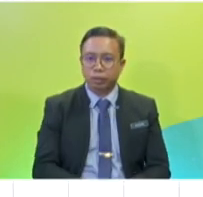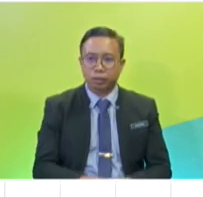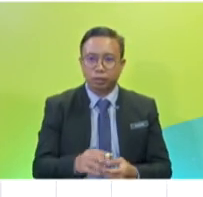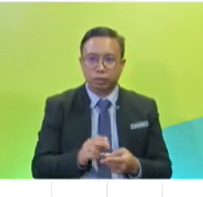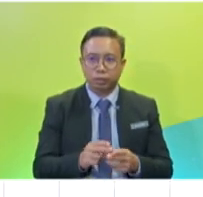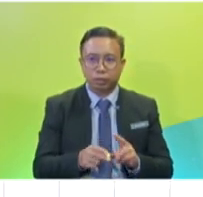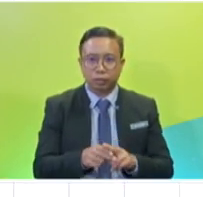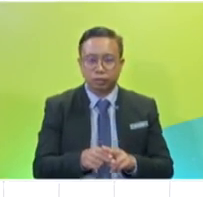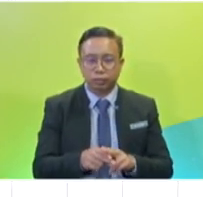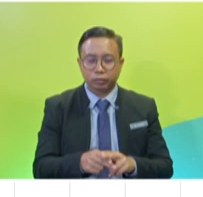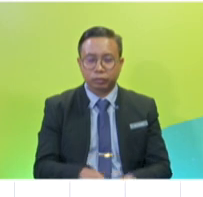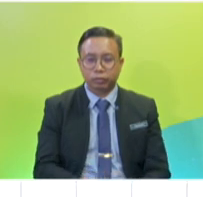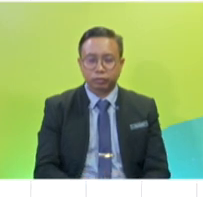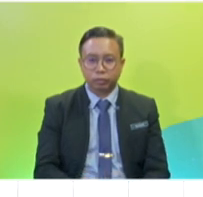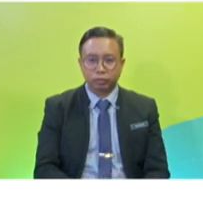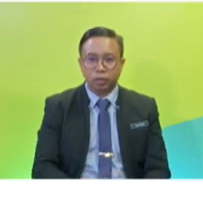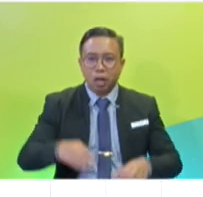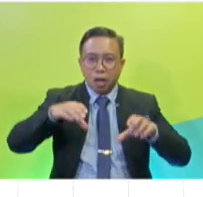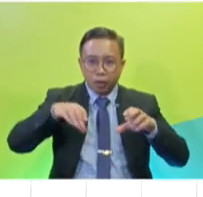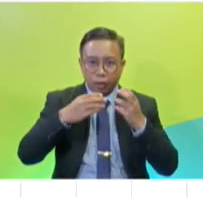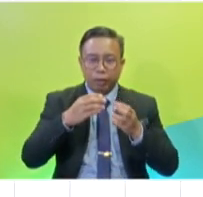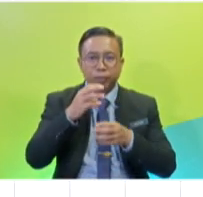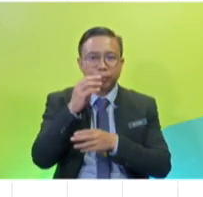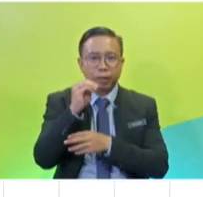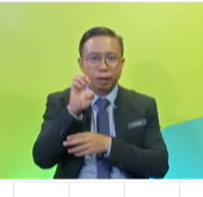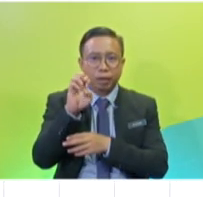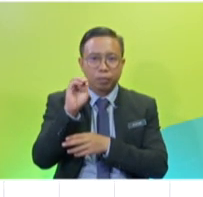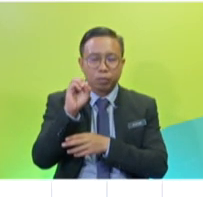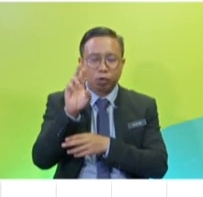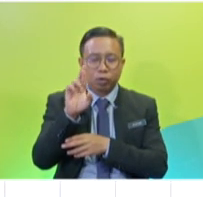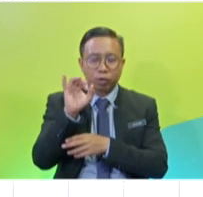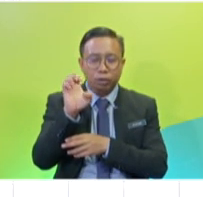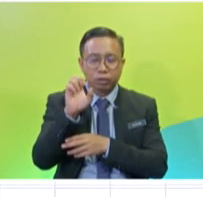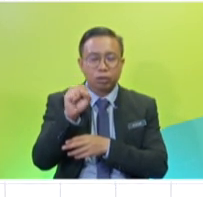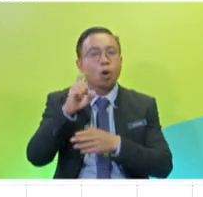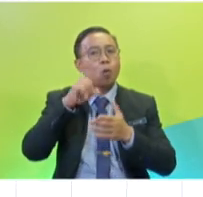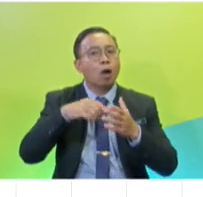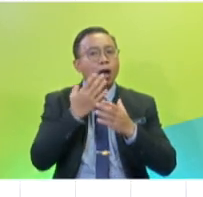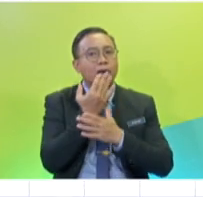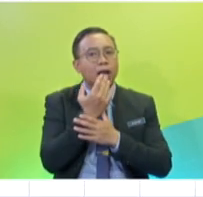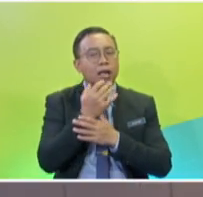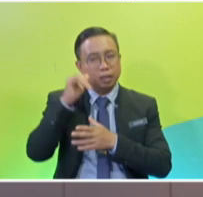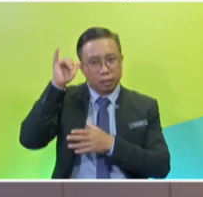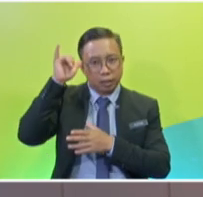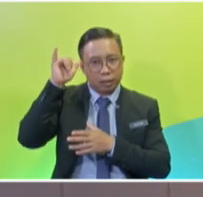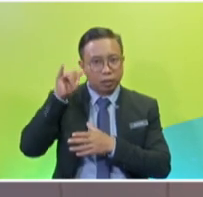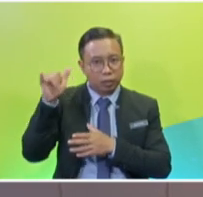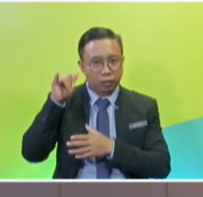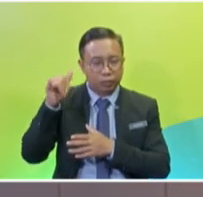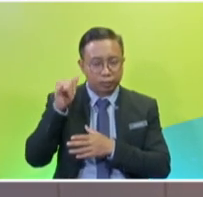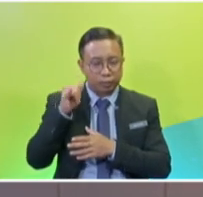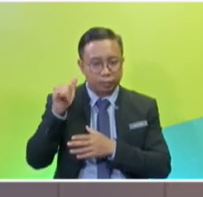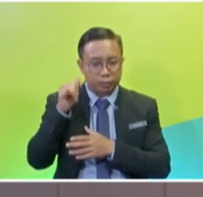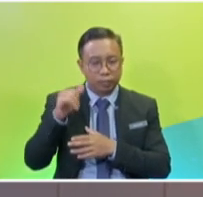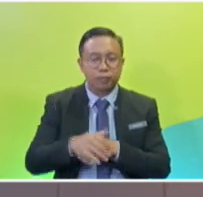create memories. My answer is create memories. What color is that, Shu? Yellow. Yellow, all right. Mm-hmm. So this is